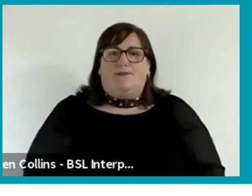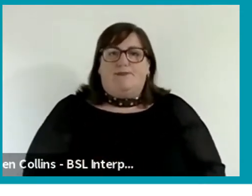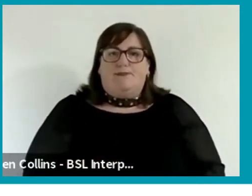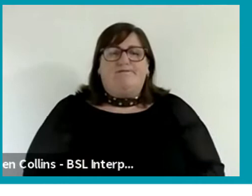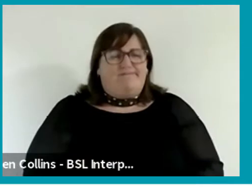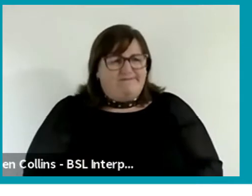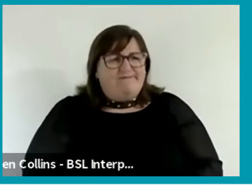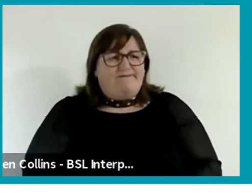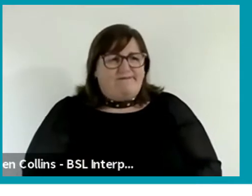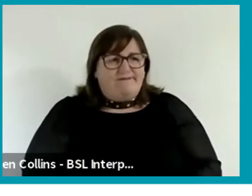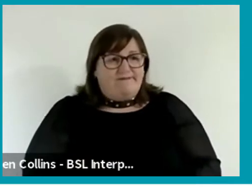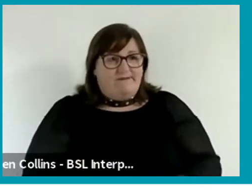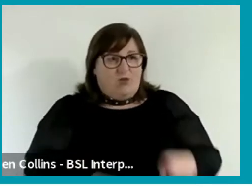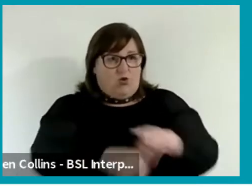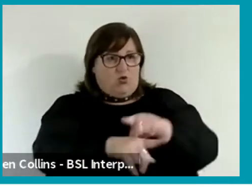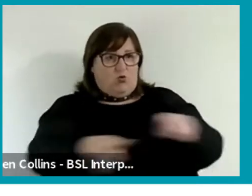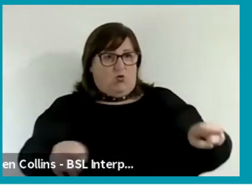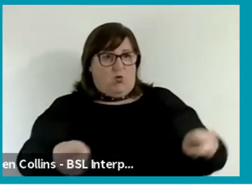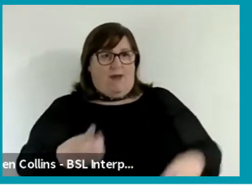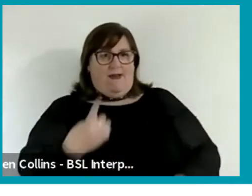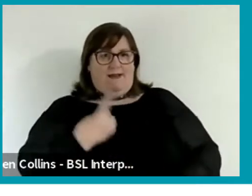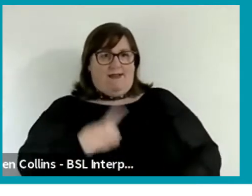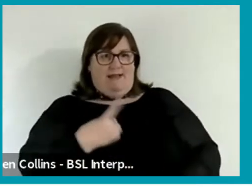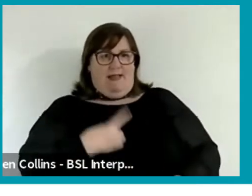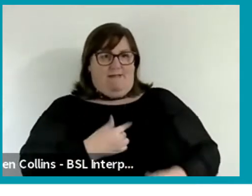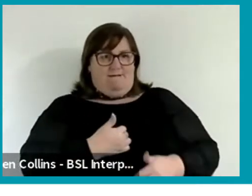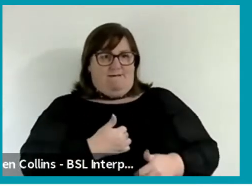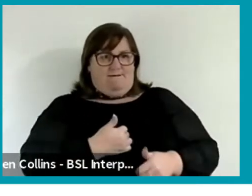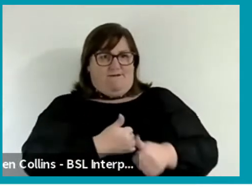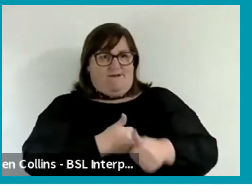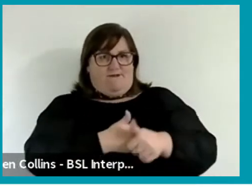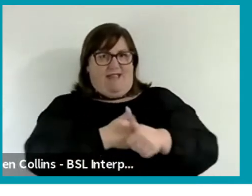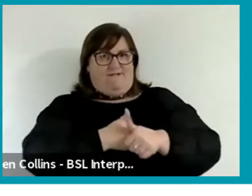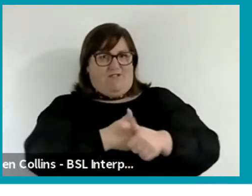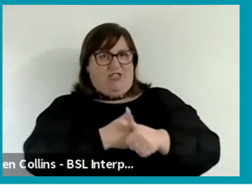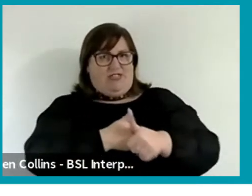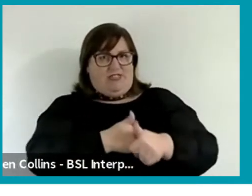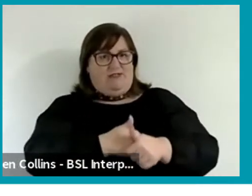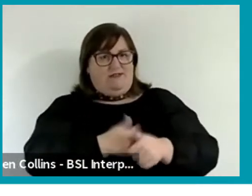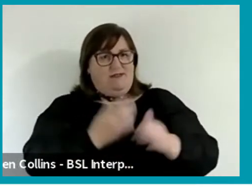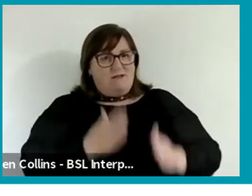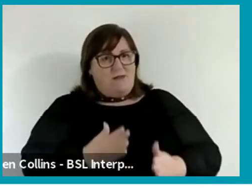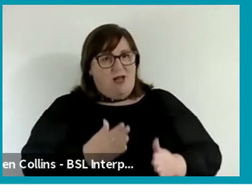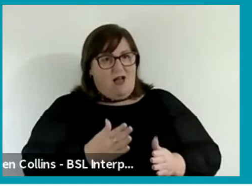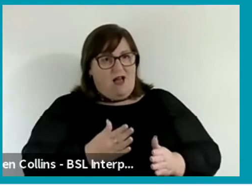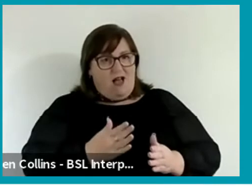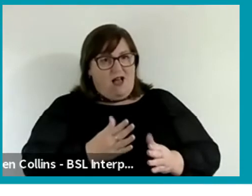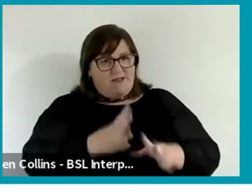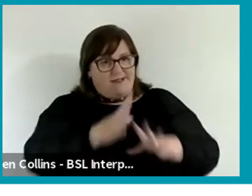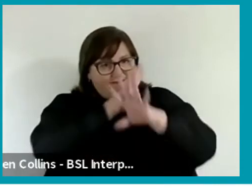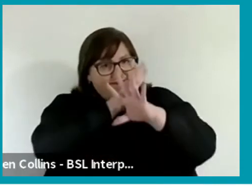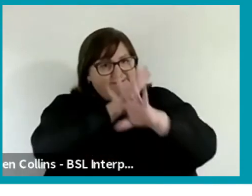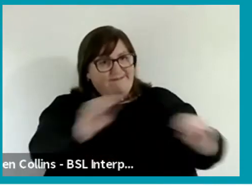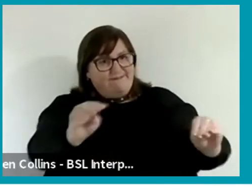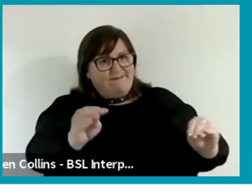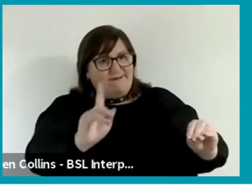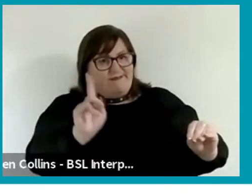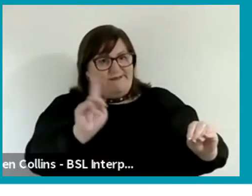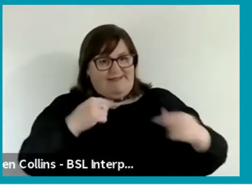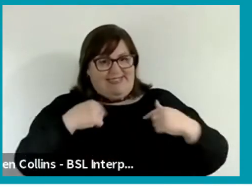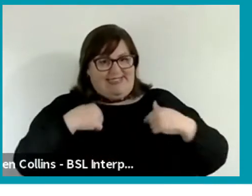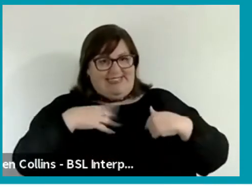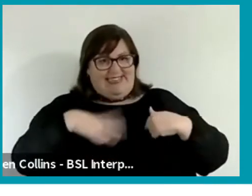to let those potential employers know what your needs are, because they are,